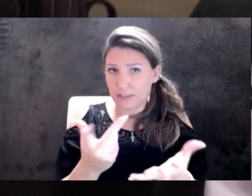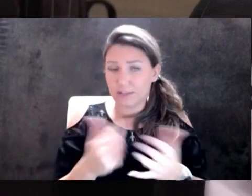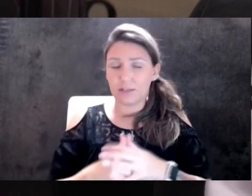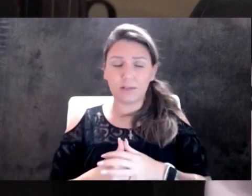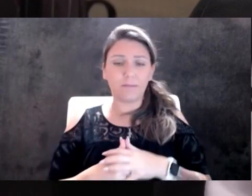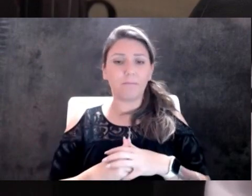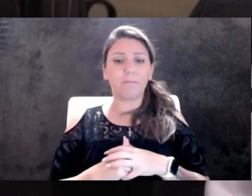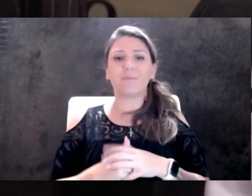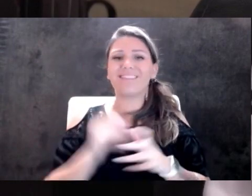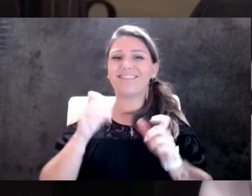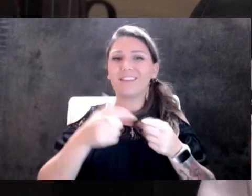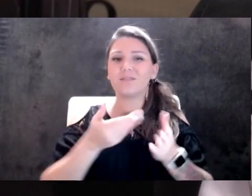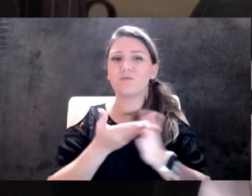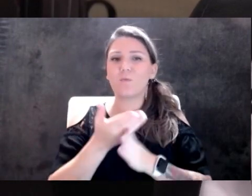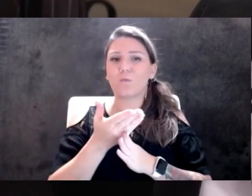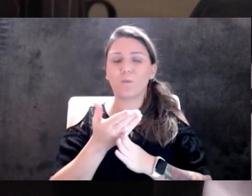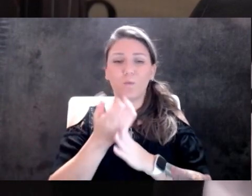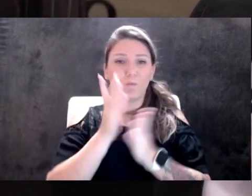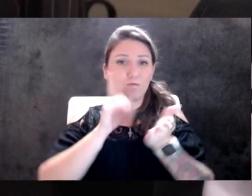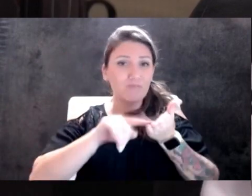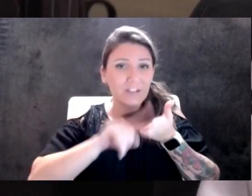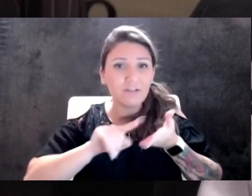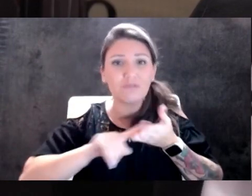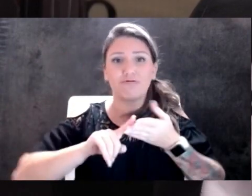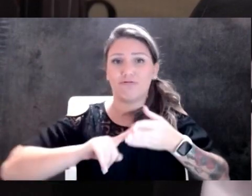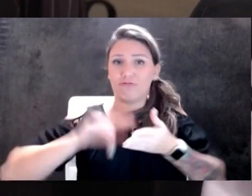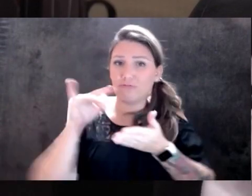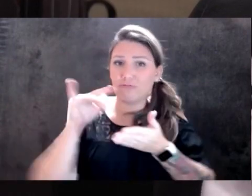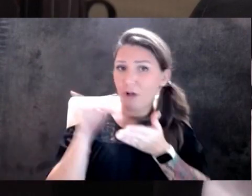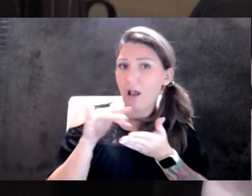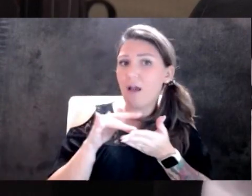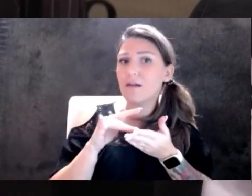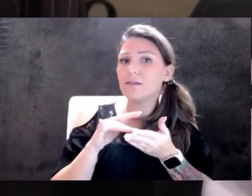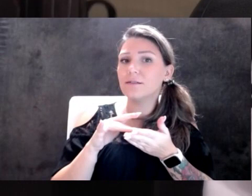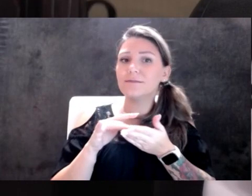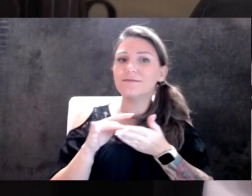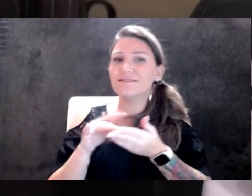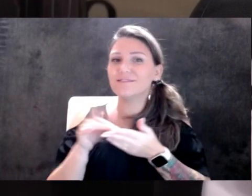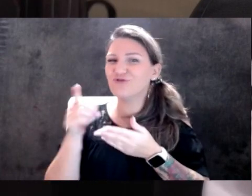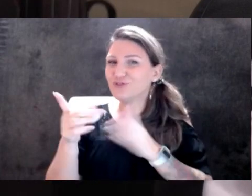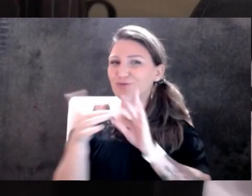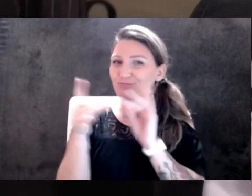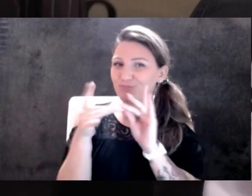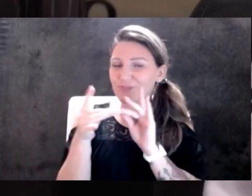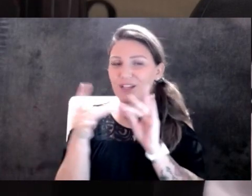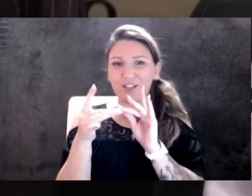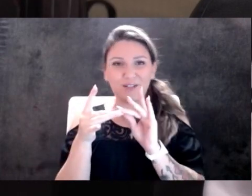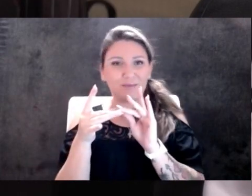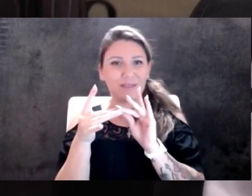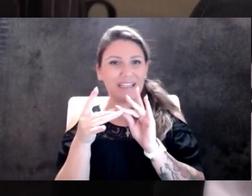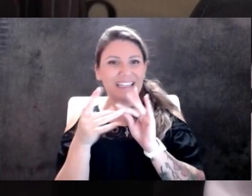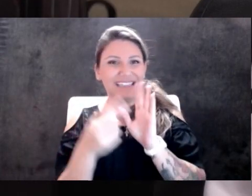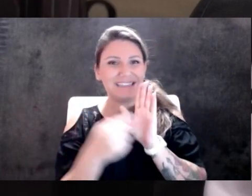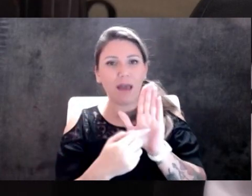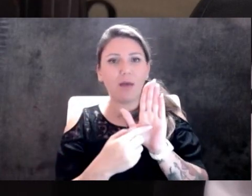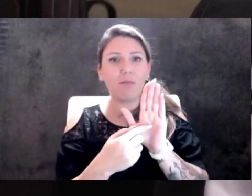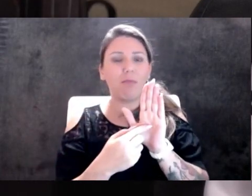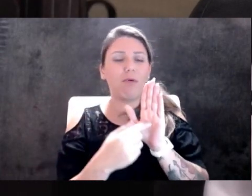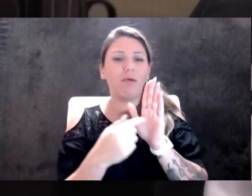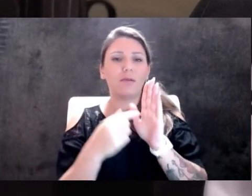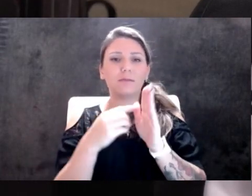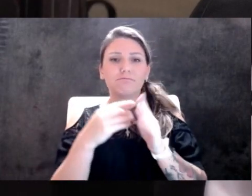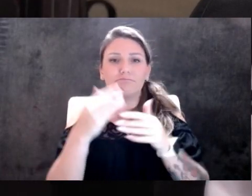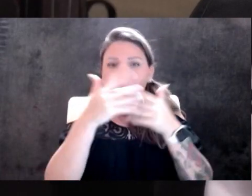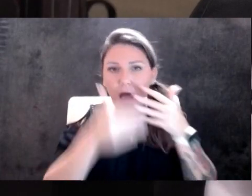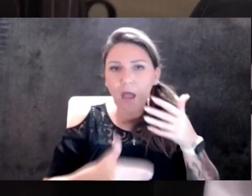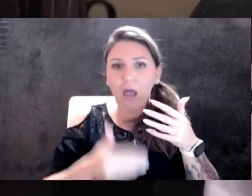trials, we will learn. As Vanessa pointed out, samples and specimens were collected from patients that